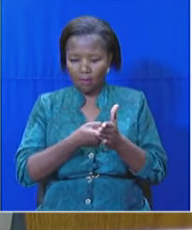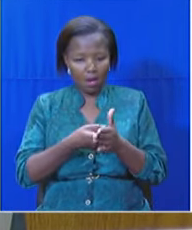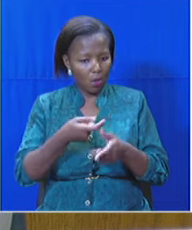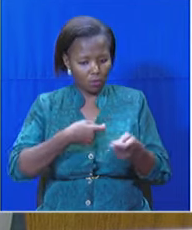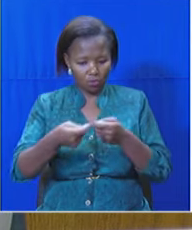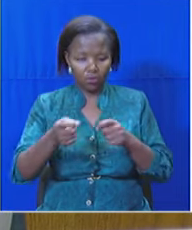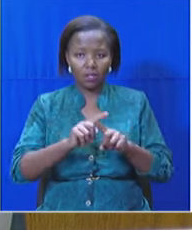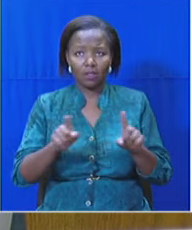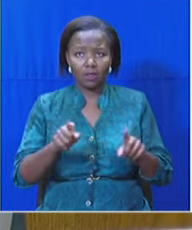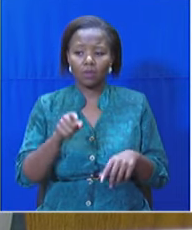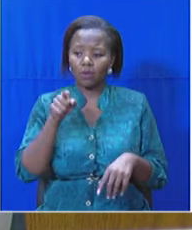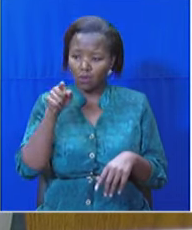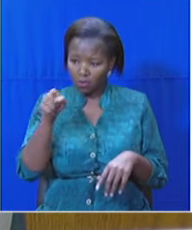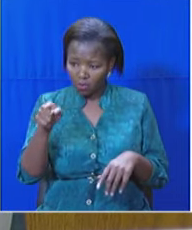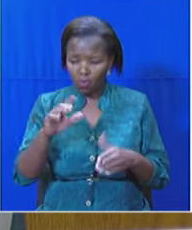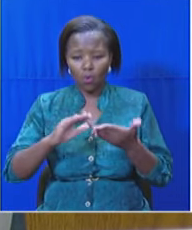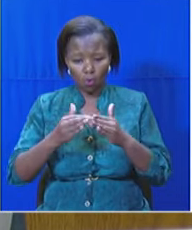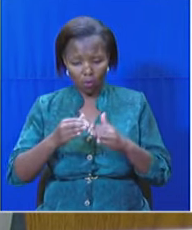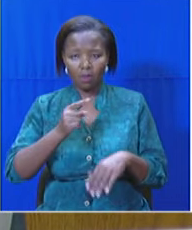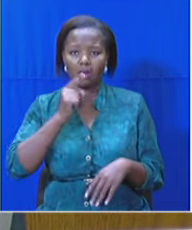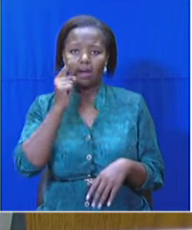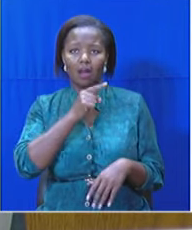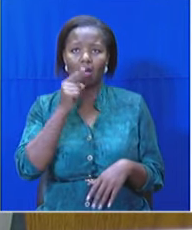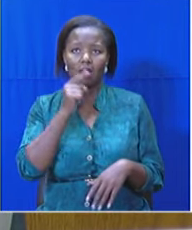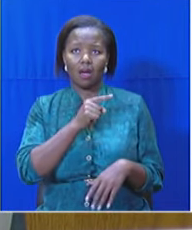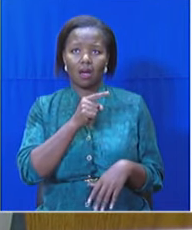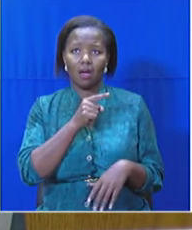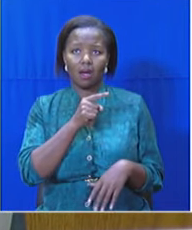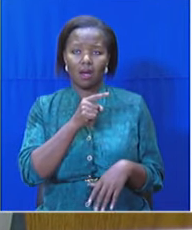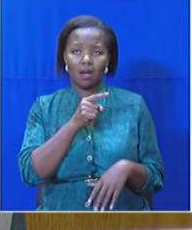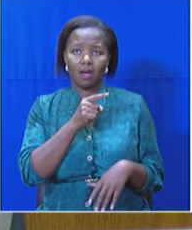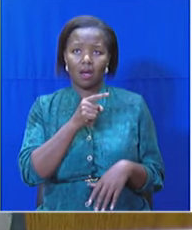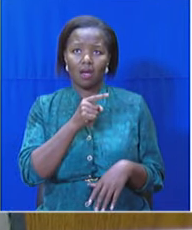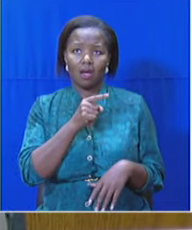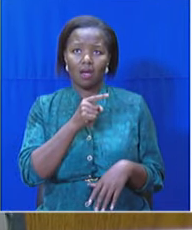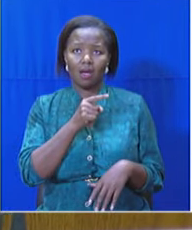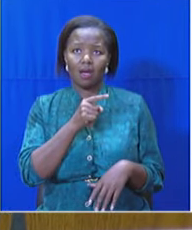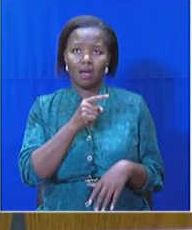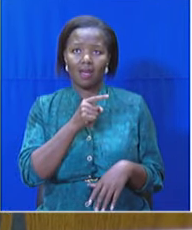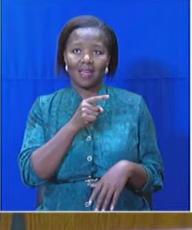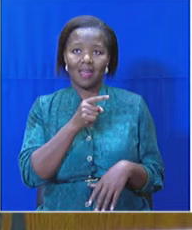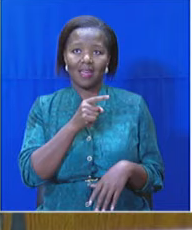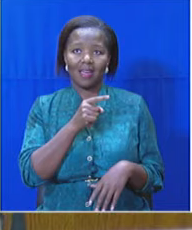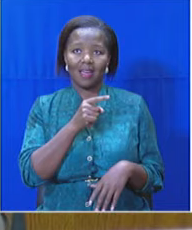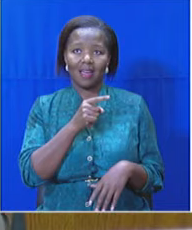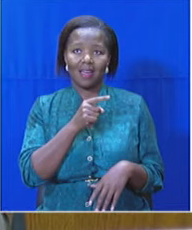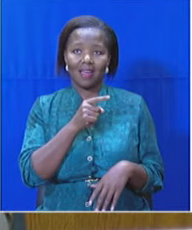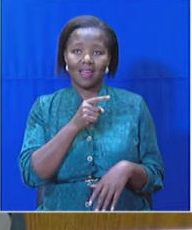also lying to your communities that you are representing, Minister, because